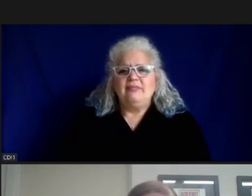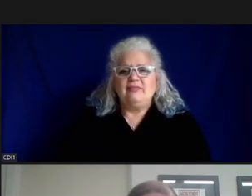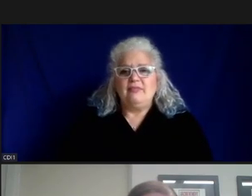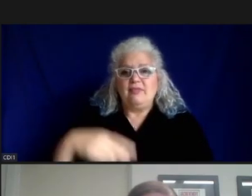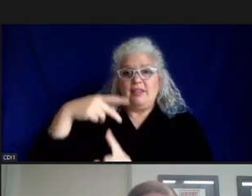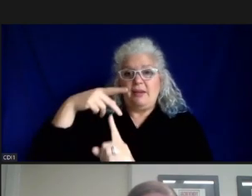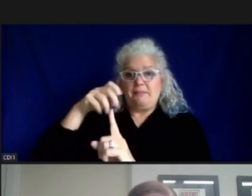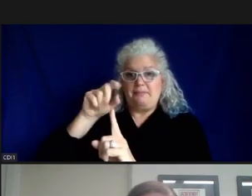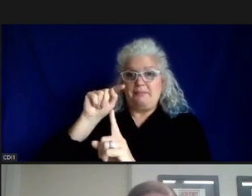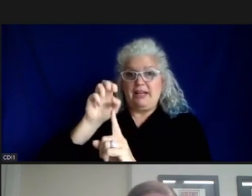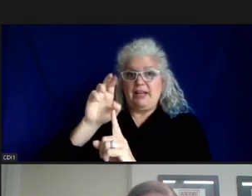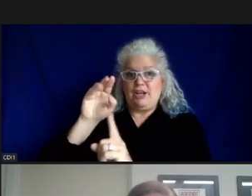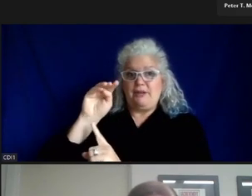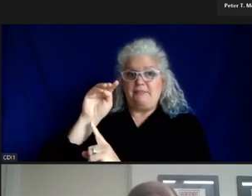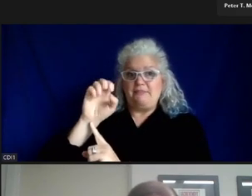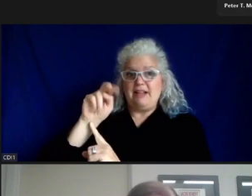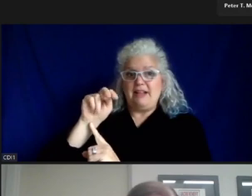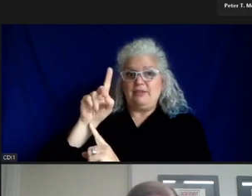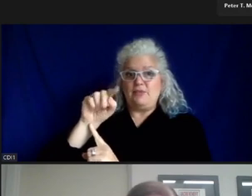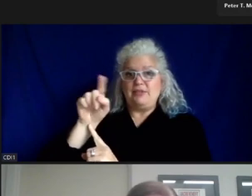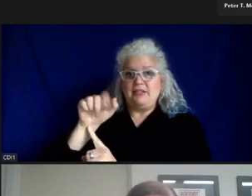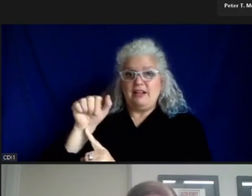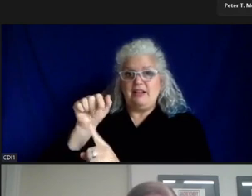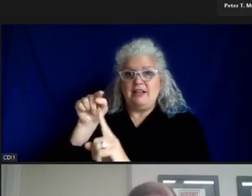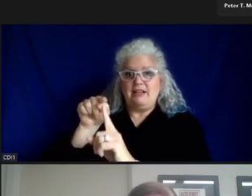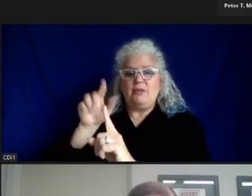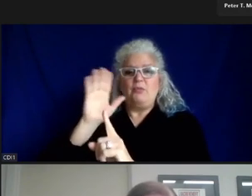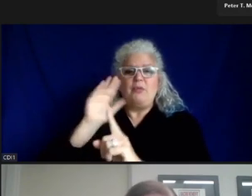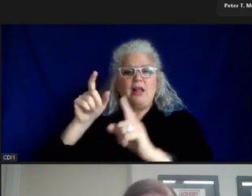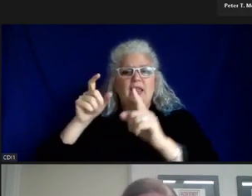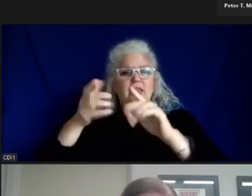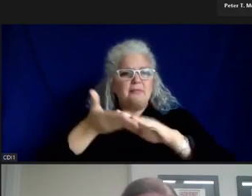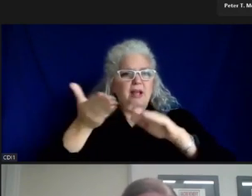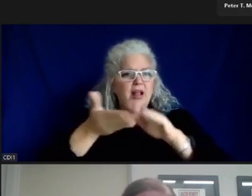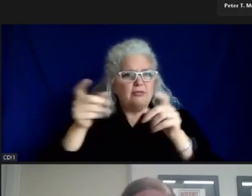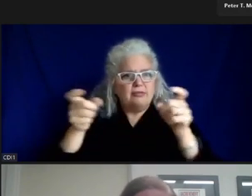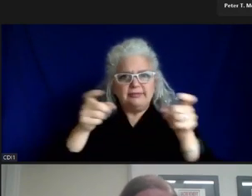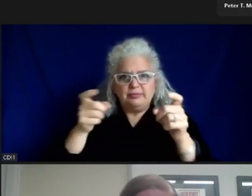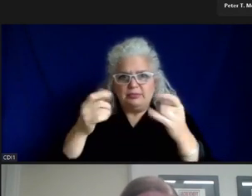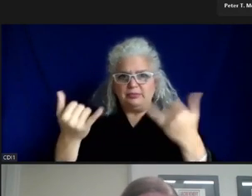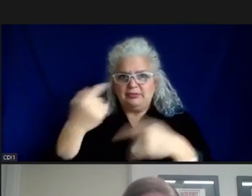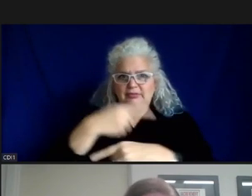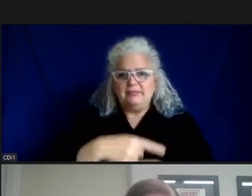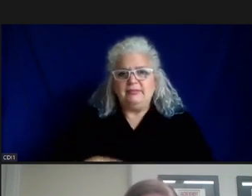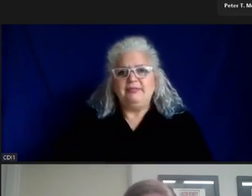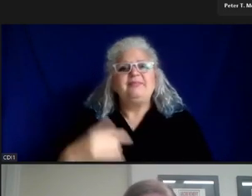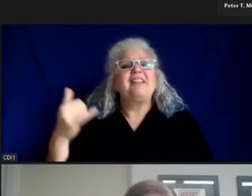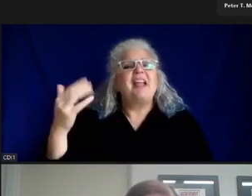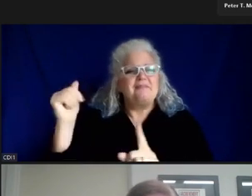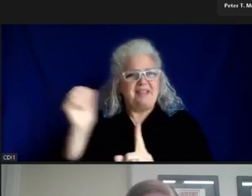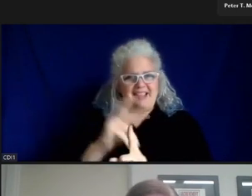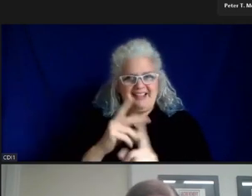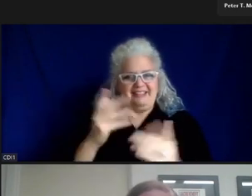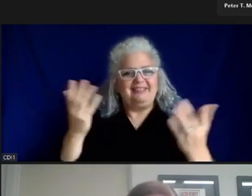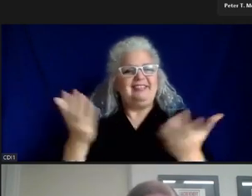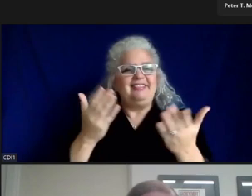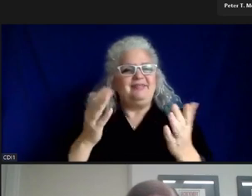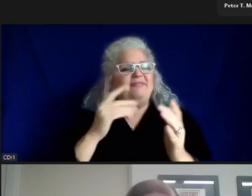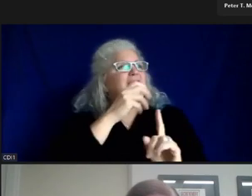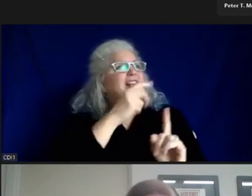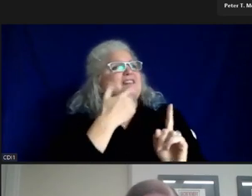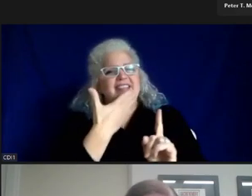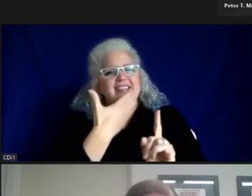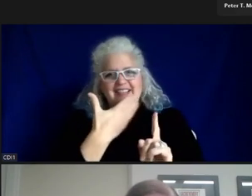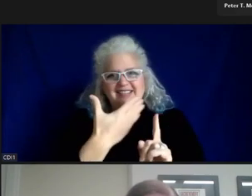be back now. Thank you, Lainey. I really appreciate you because you have my back. And sorry,